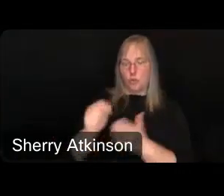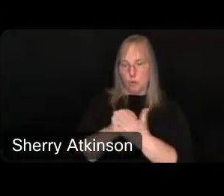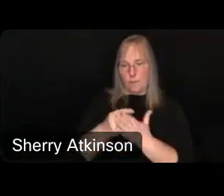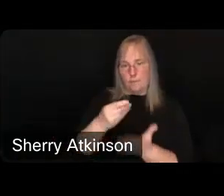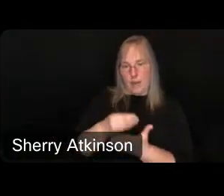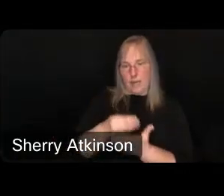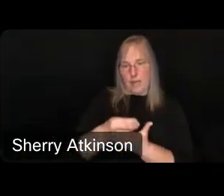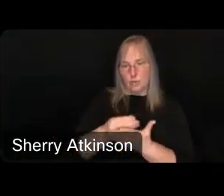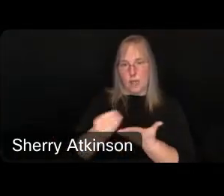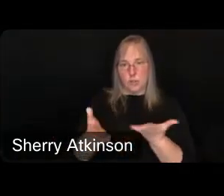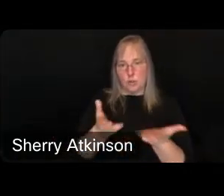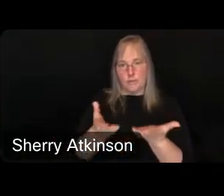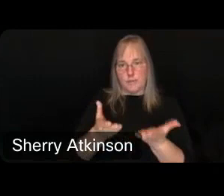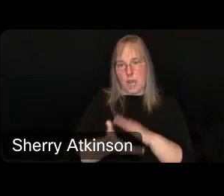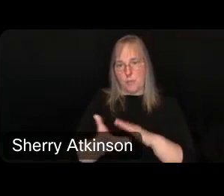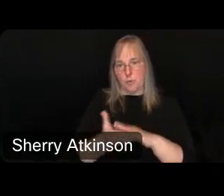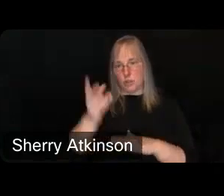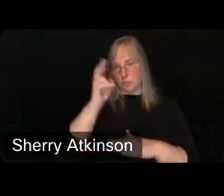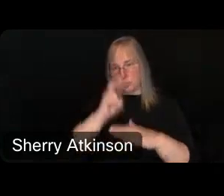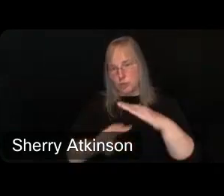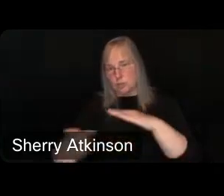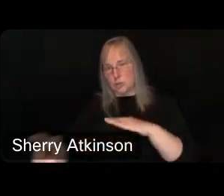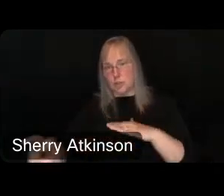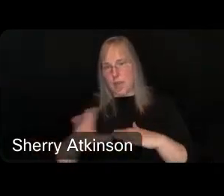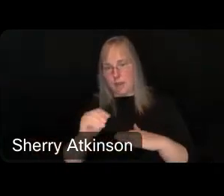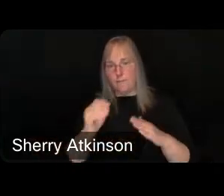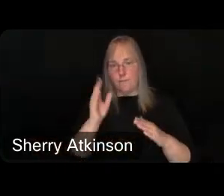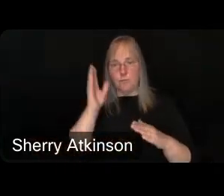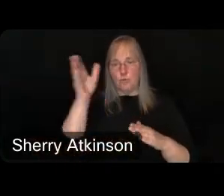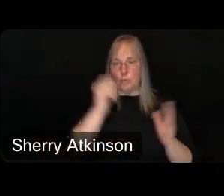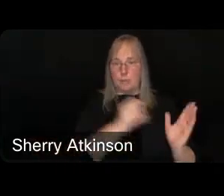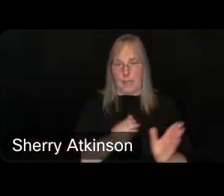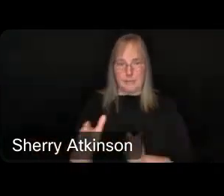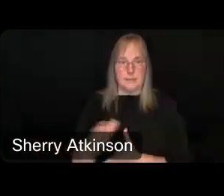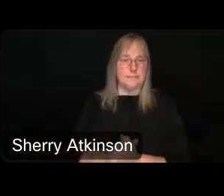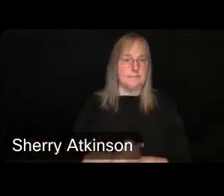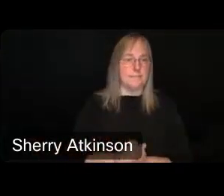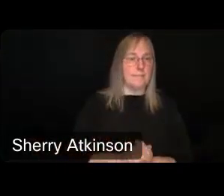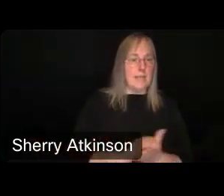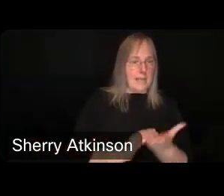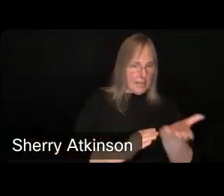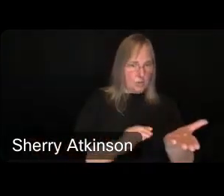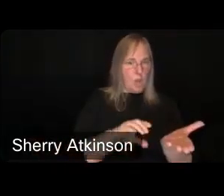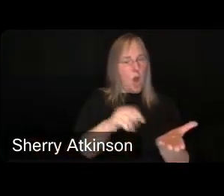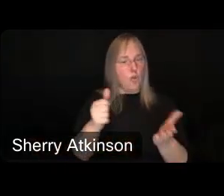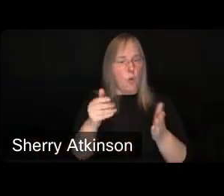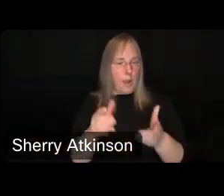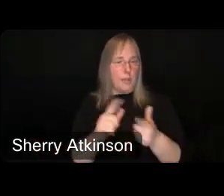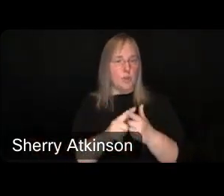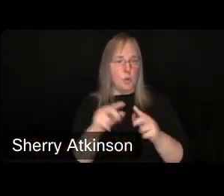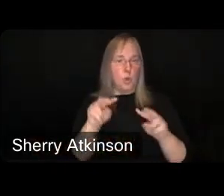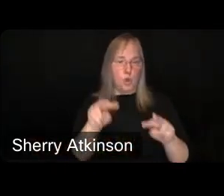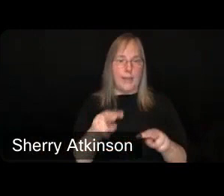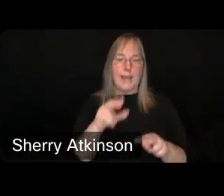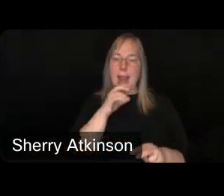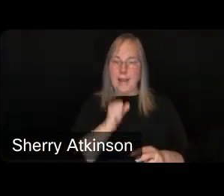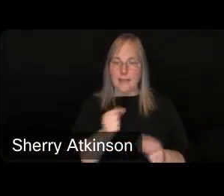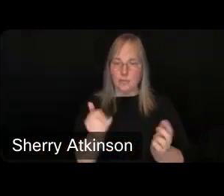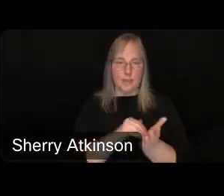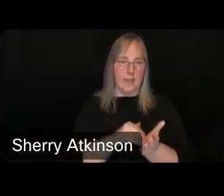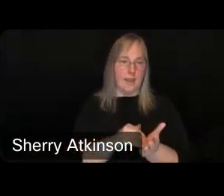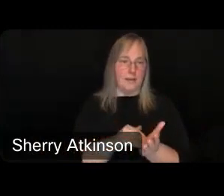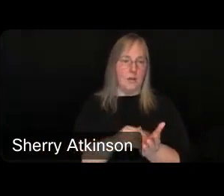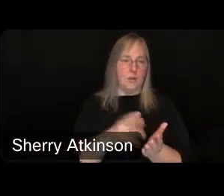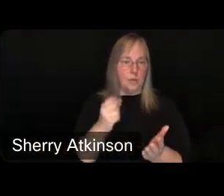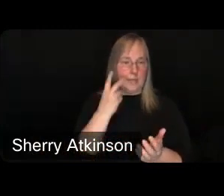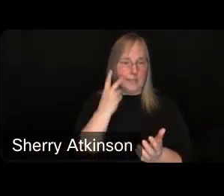operation projections or future planning. Here's just another way to look at the age group. Again, you can tell like the